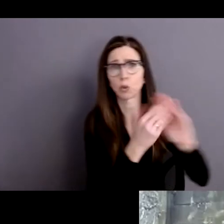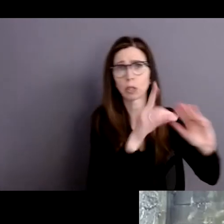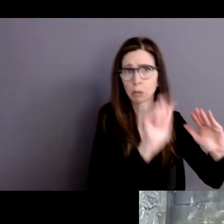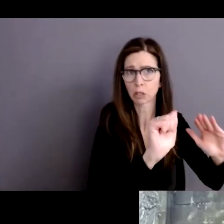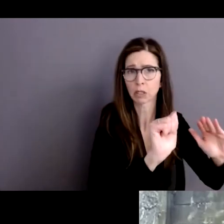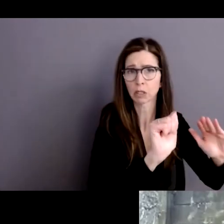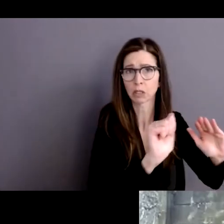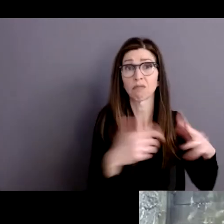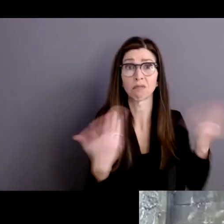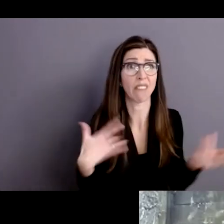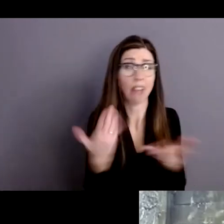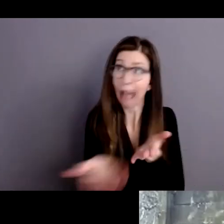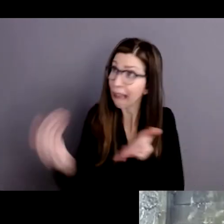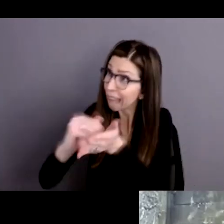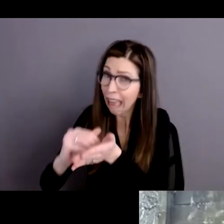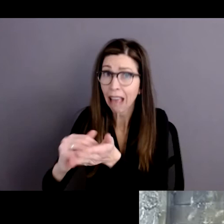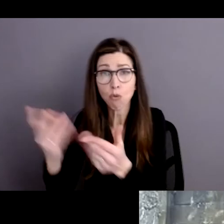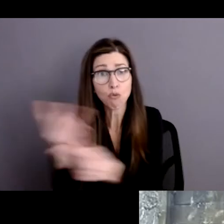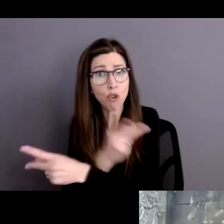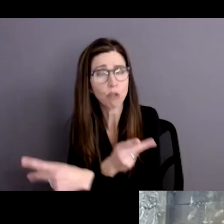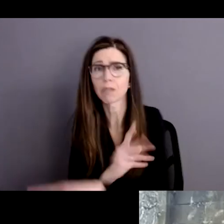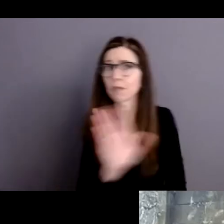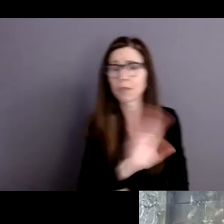why we have to demand reconsideration.